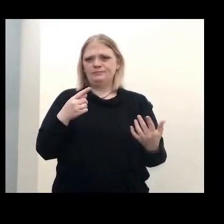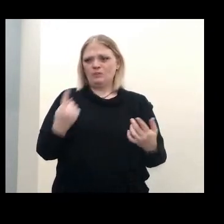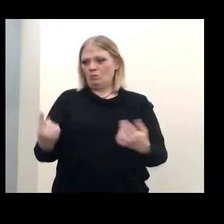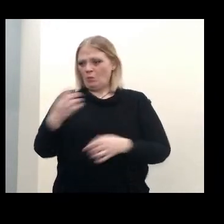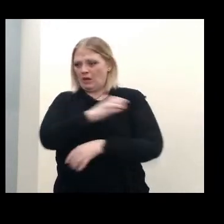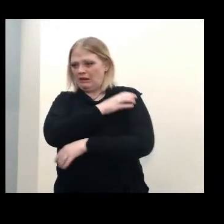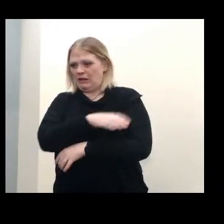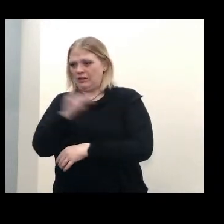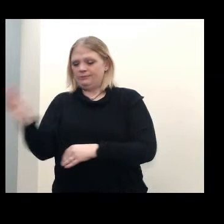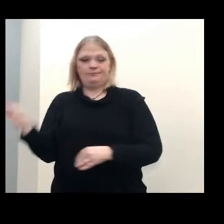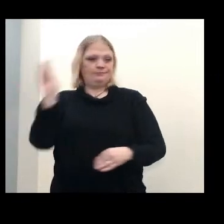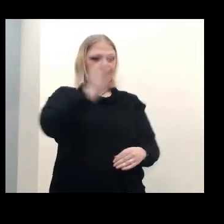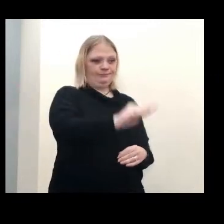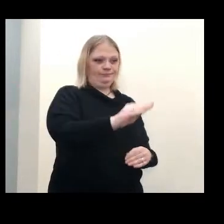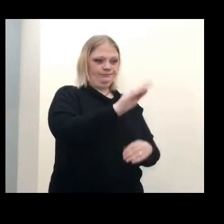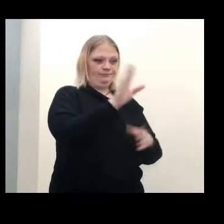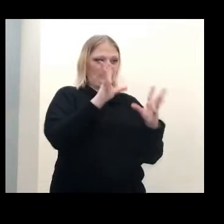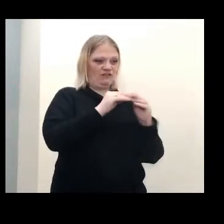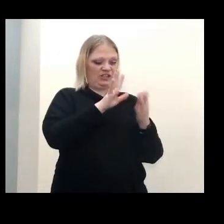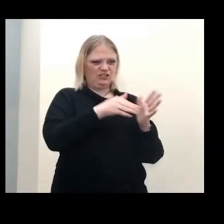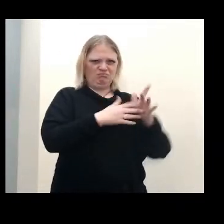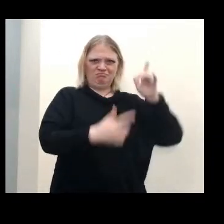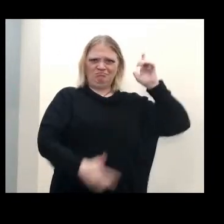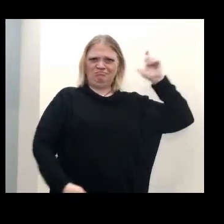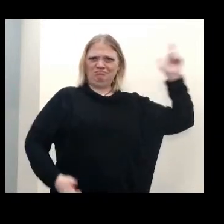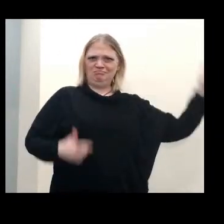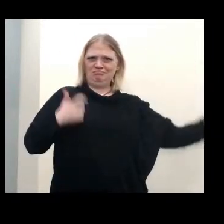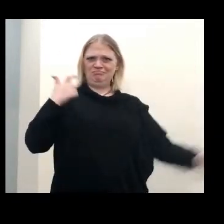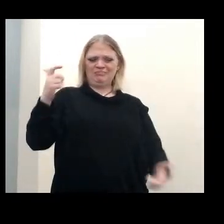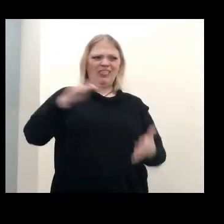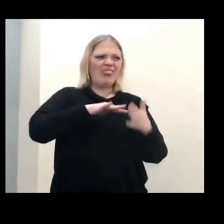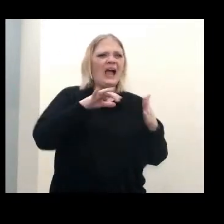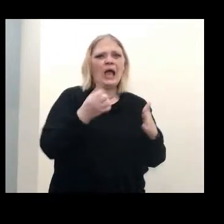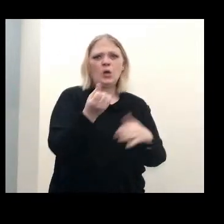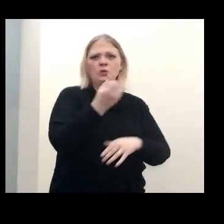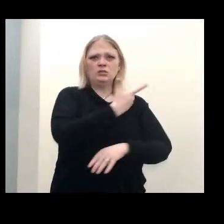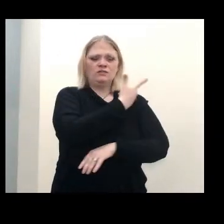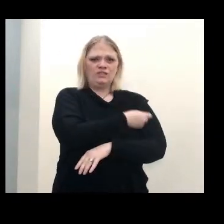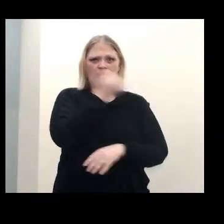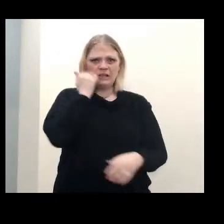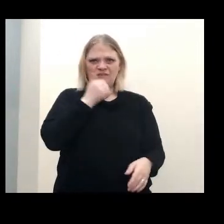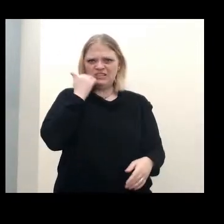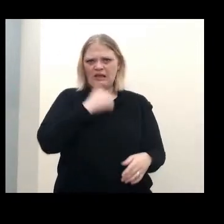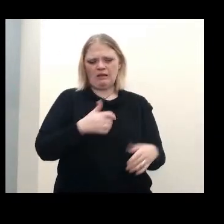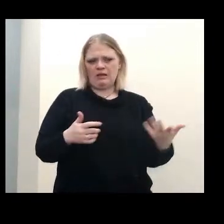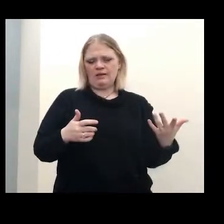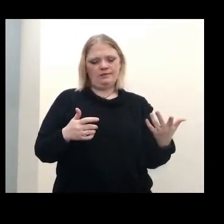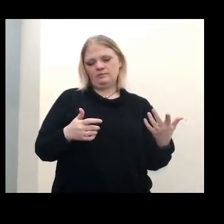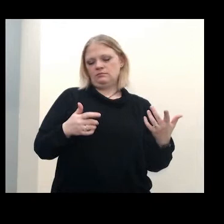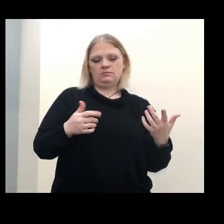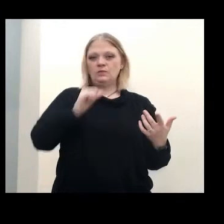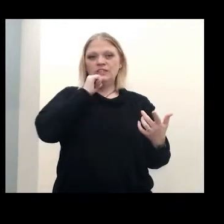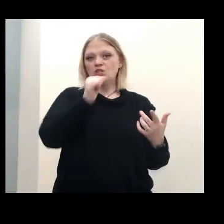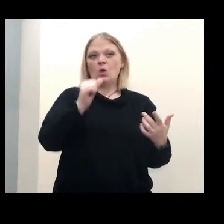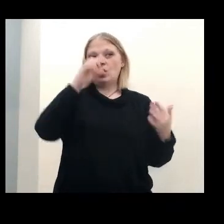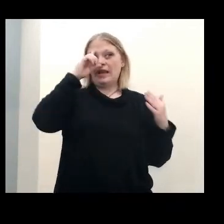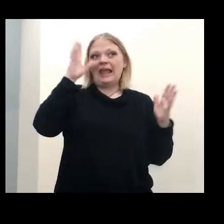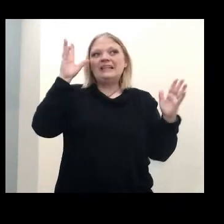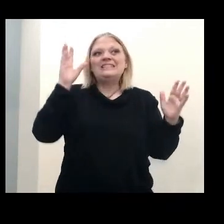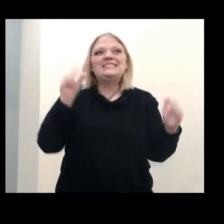those clinics to the convention center, which is so huge that could do thousands of doses a day. We do not anticipate